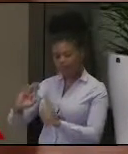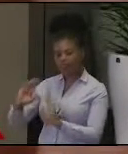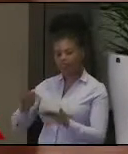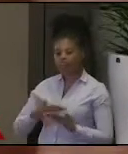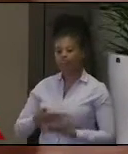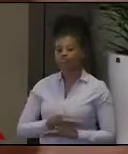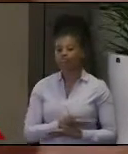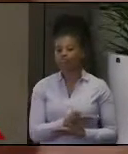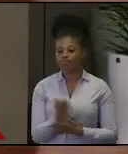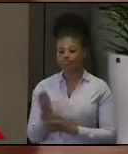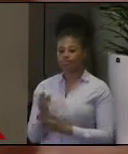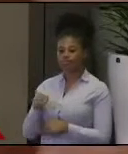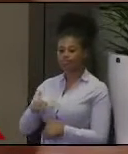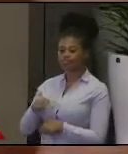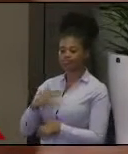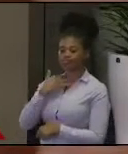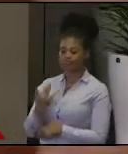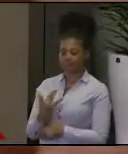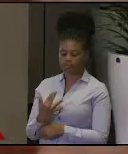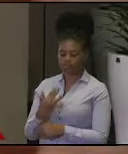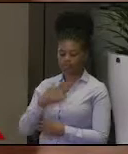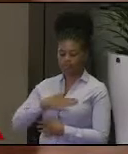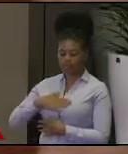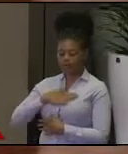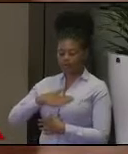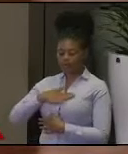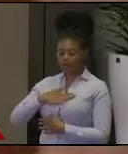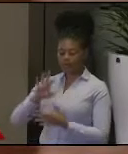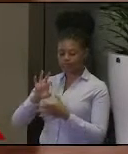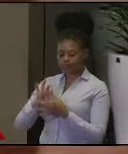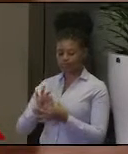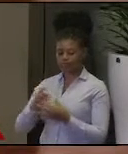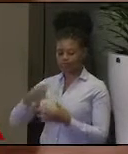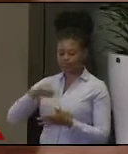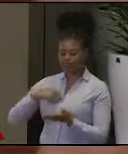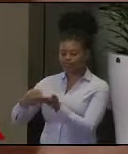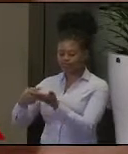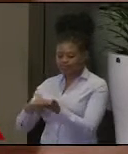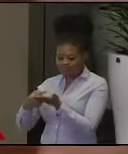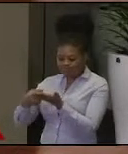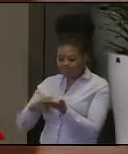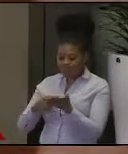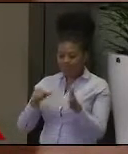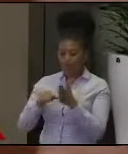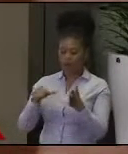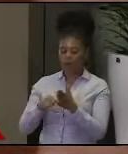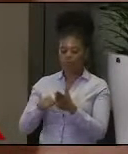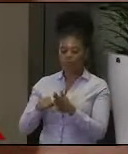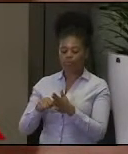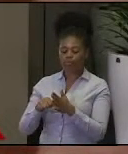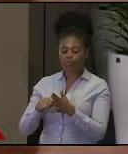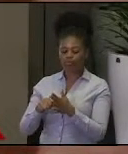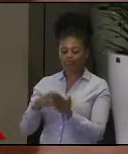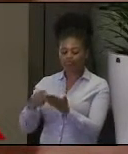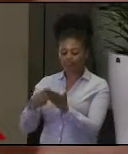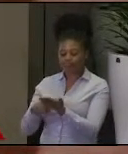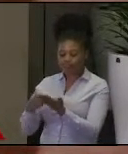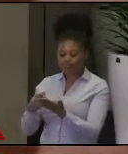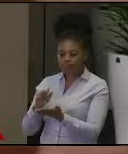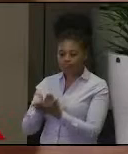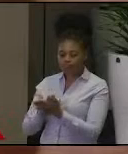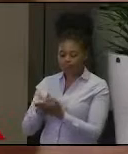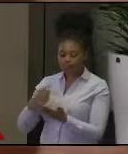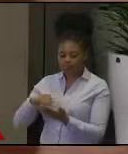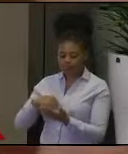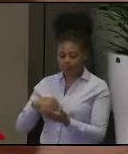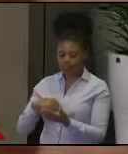all at this Indaba. Feel at home as you engage on these important discussions and as you deliberate